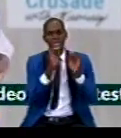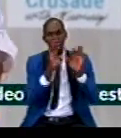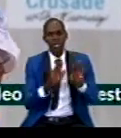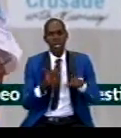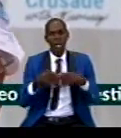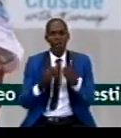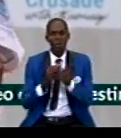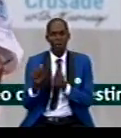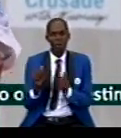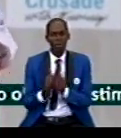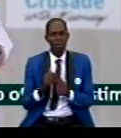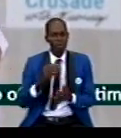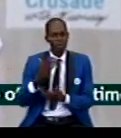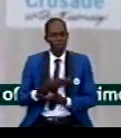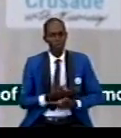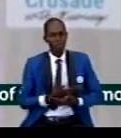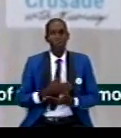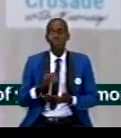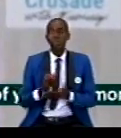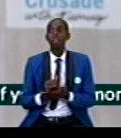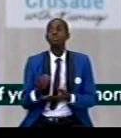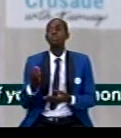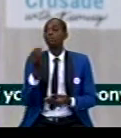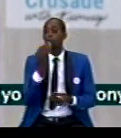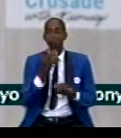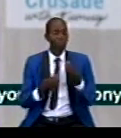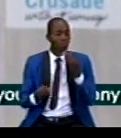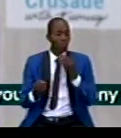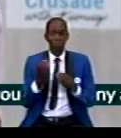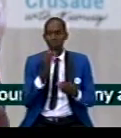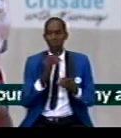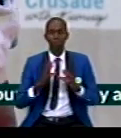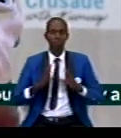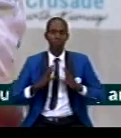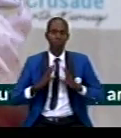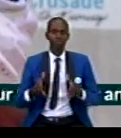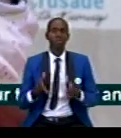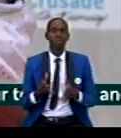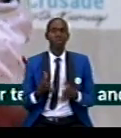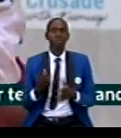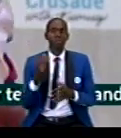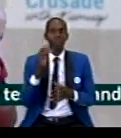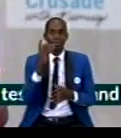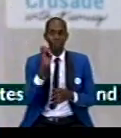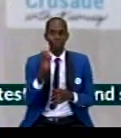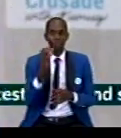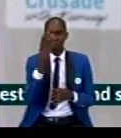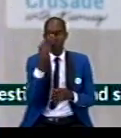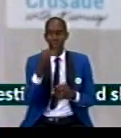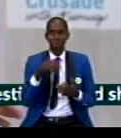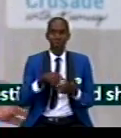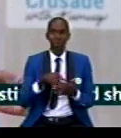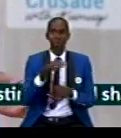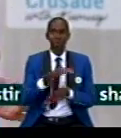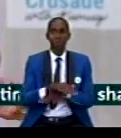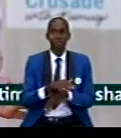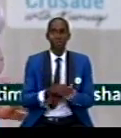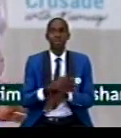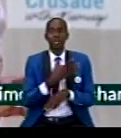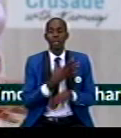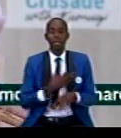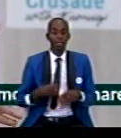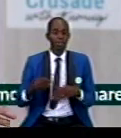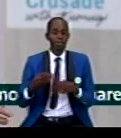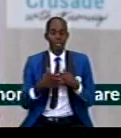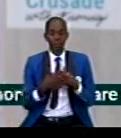also ate. So she slept this evening, and after preparing to come for the program, she woke up and she didn't